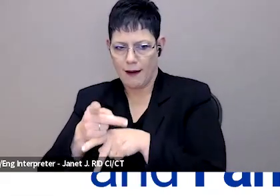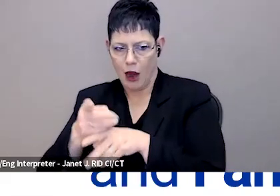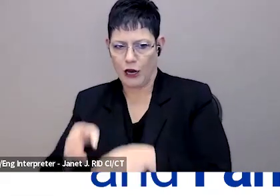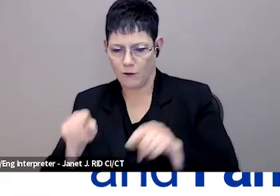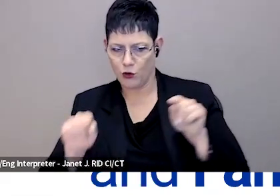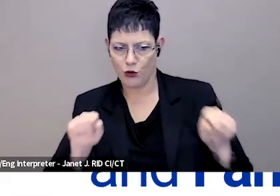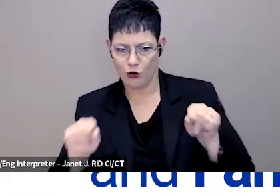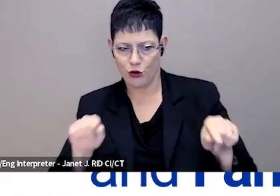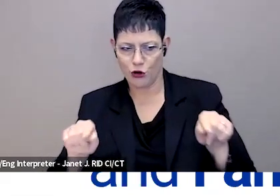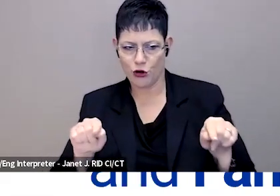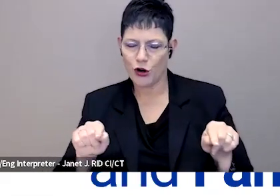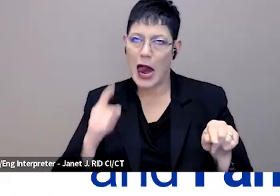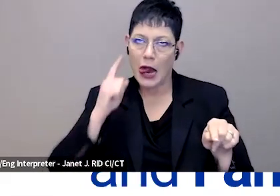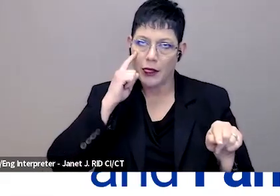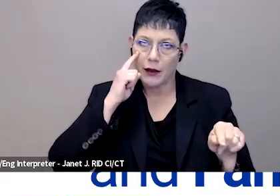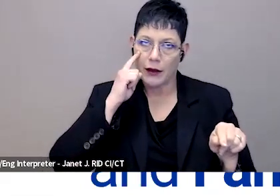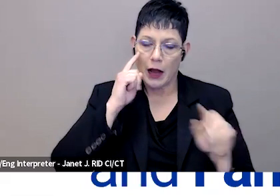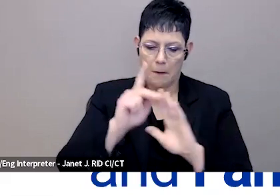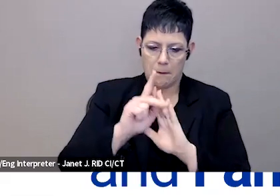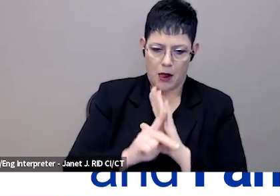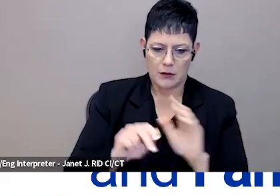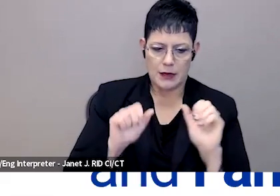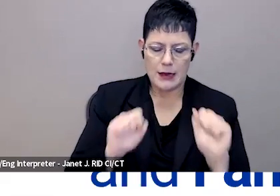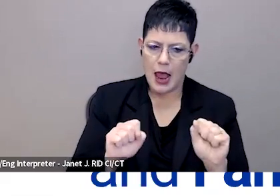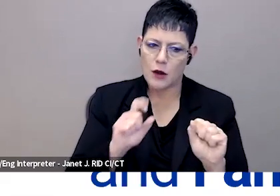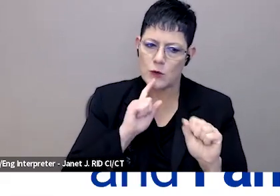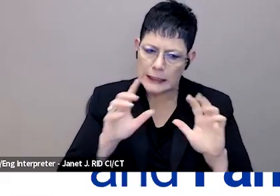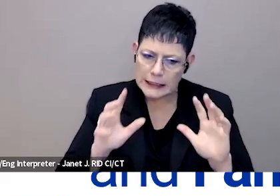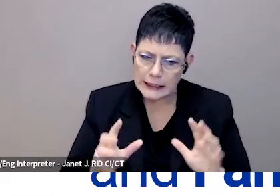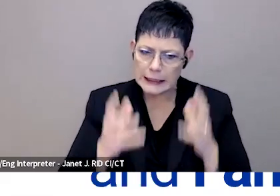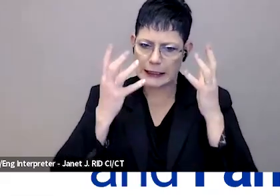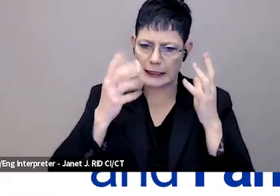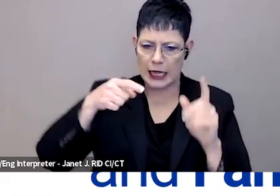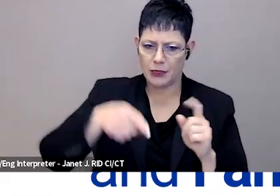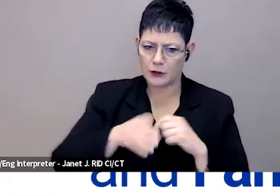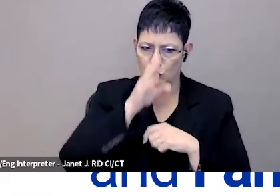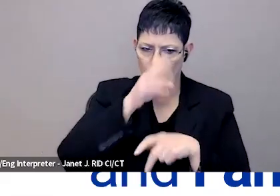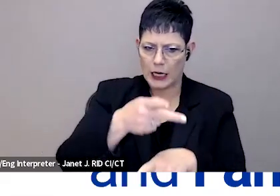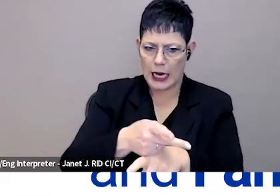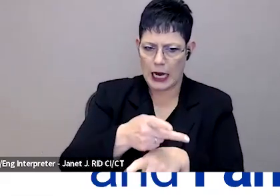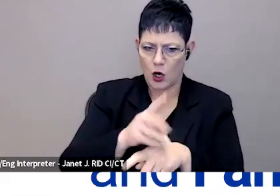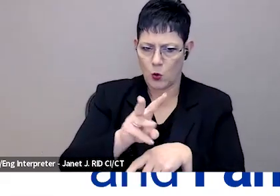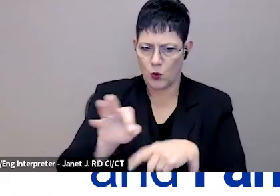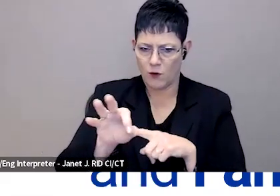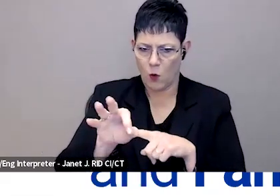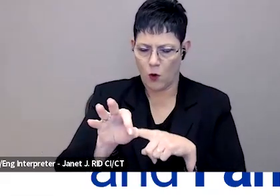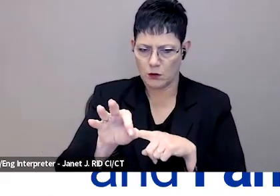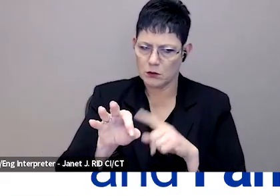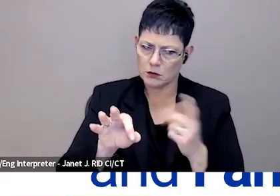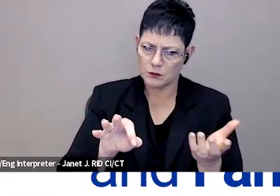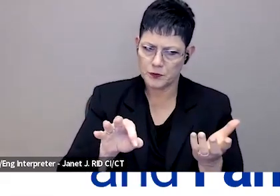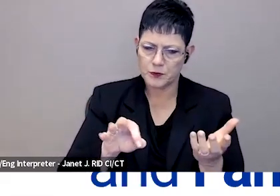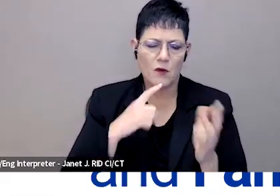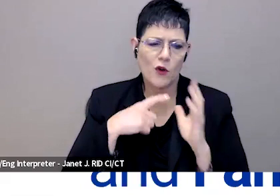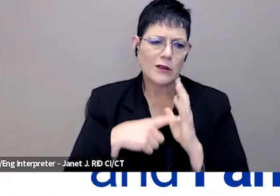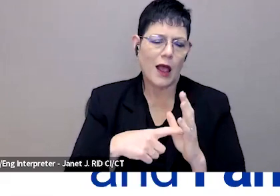and other support can strengthen the direct care workforce as a means of supporting family caregivers as a sector. So, for example,